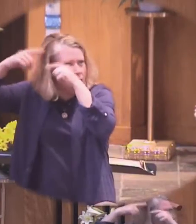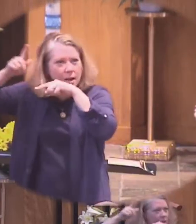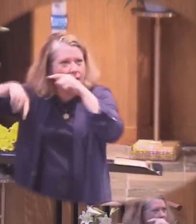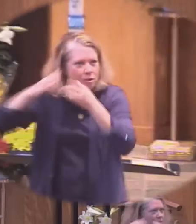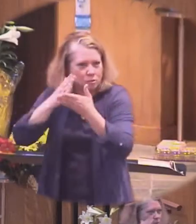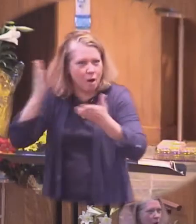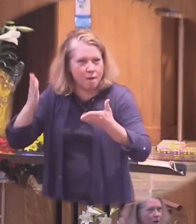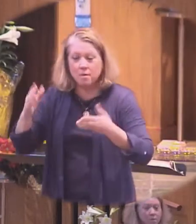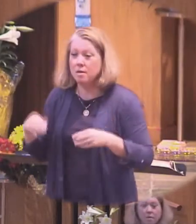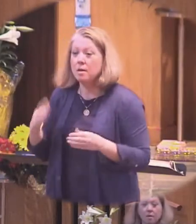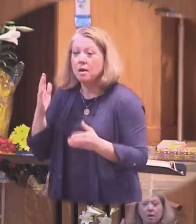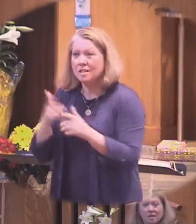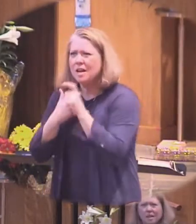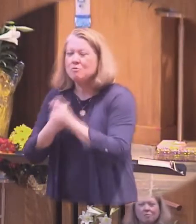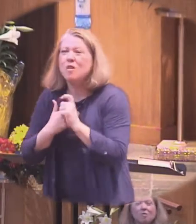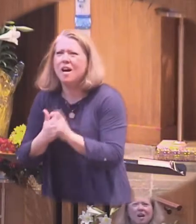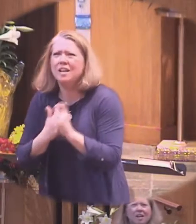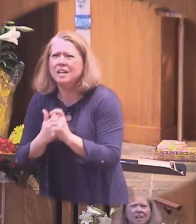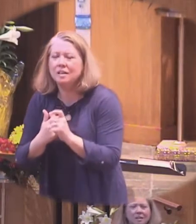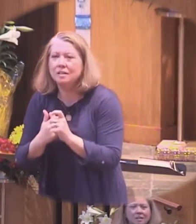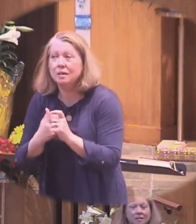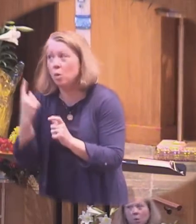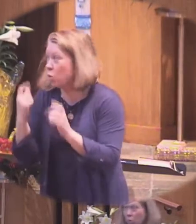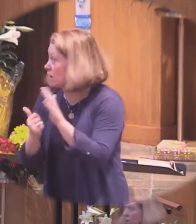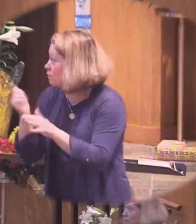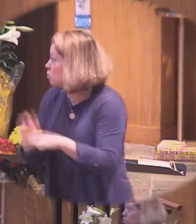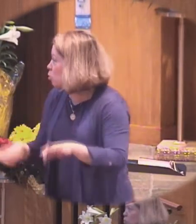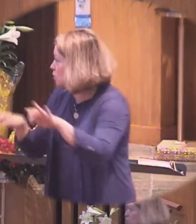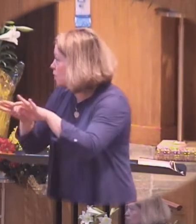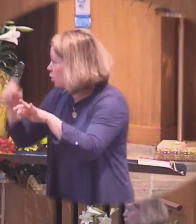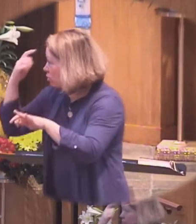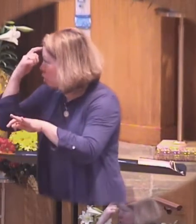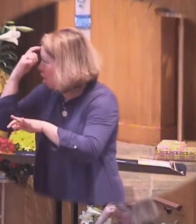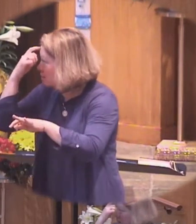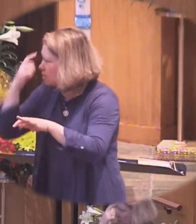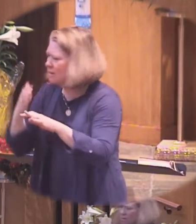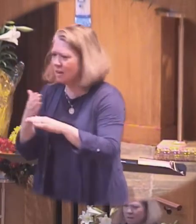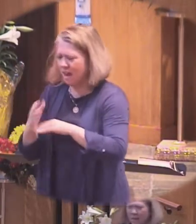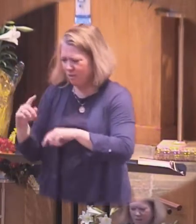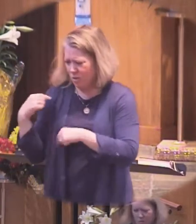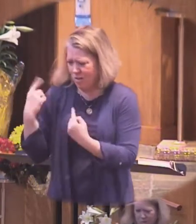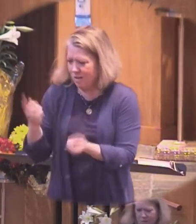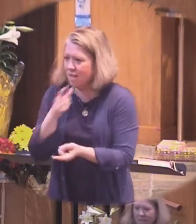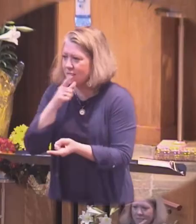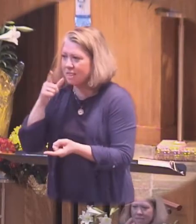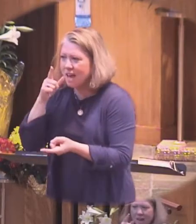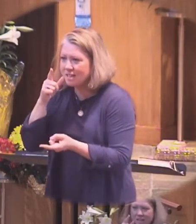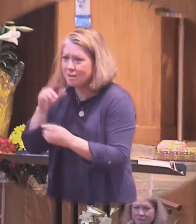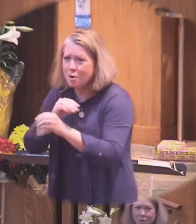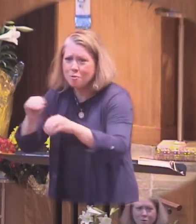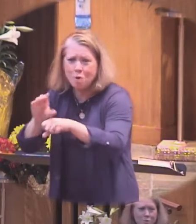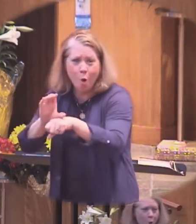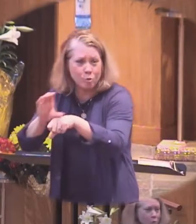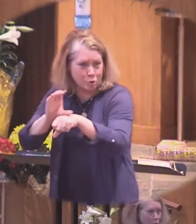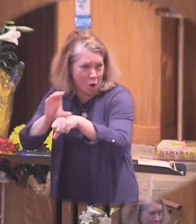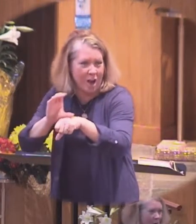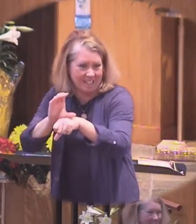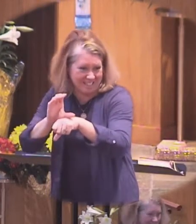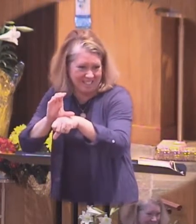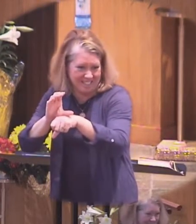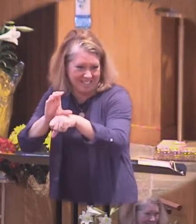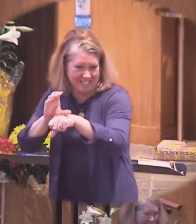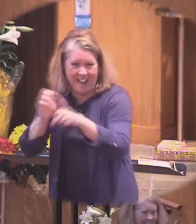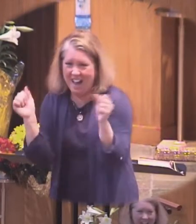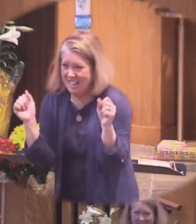important thoughts that crossed my mind after 40 days of abstaining from chocolate, which I gave up from Lent,